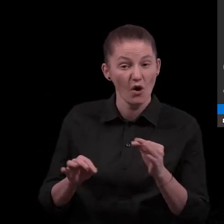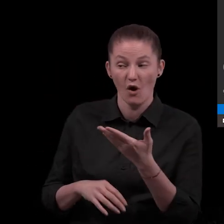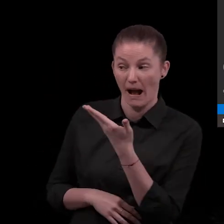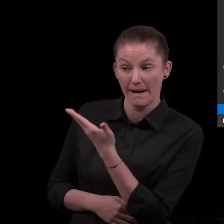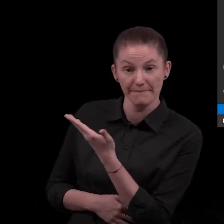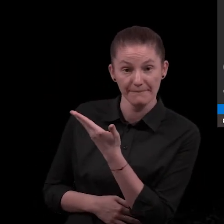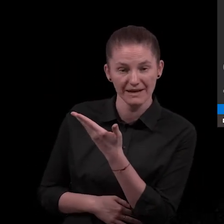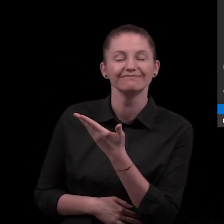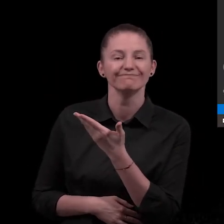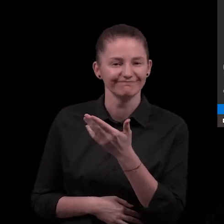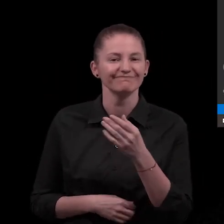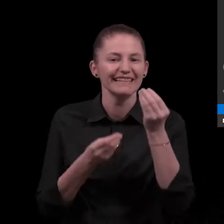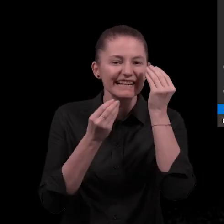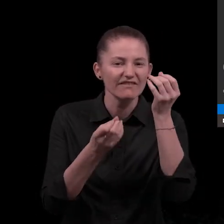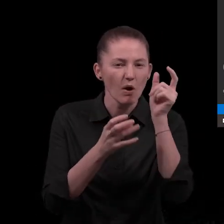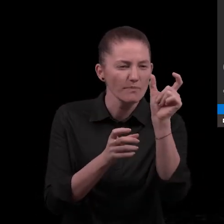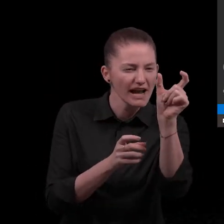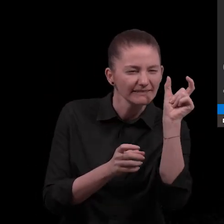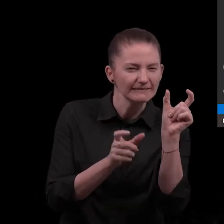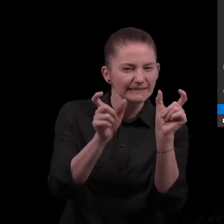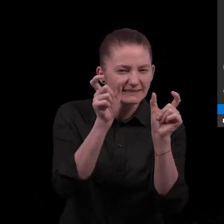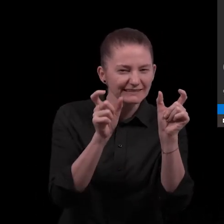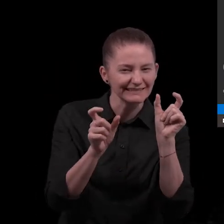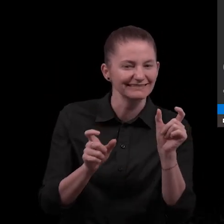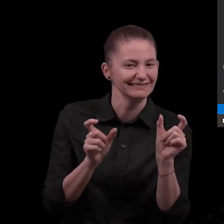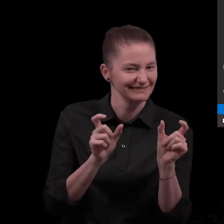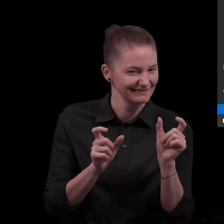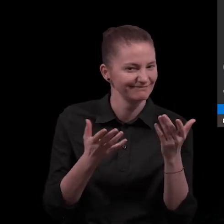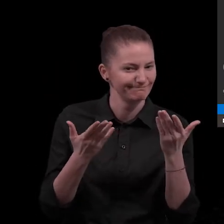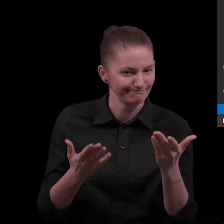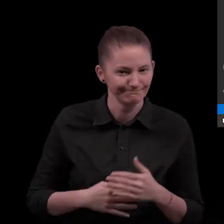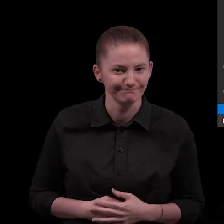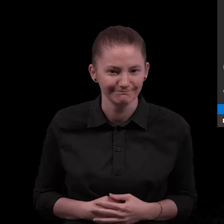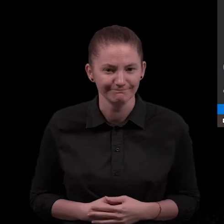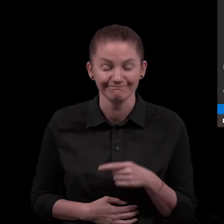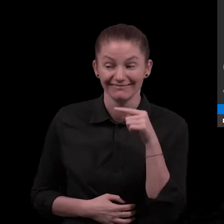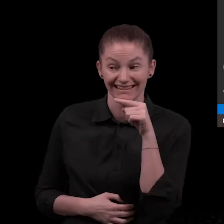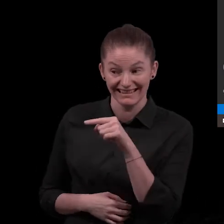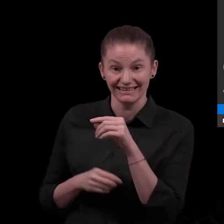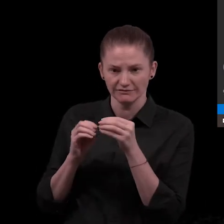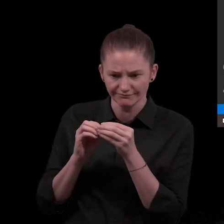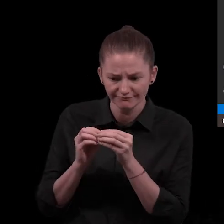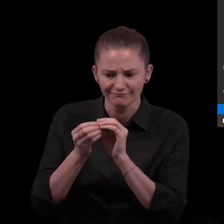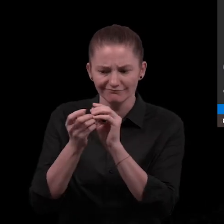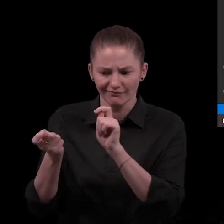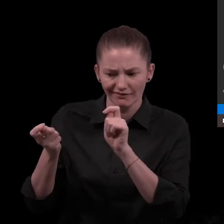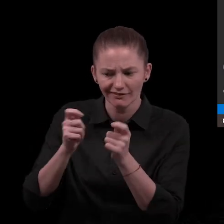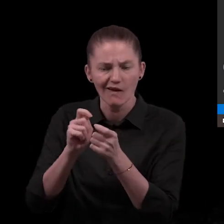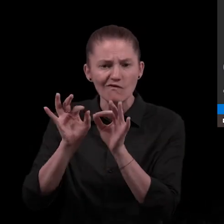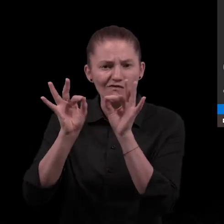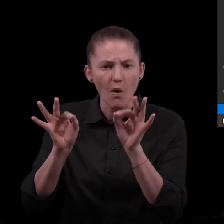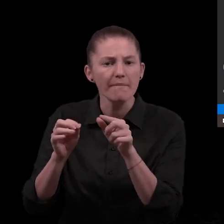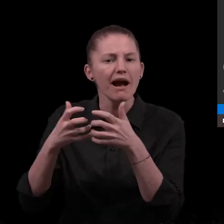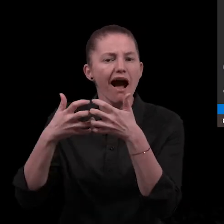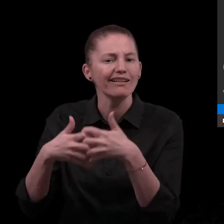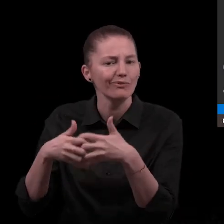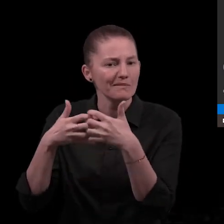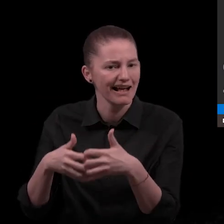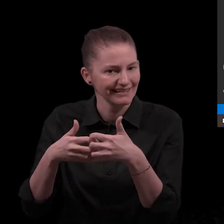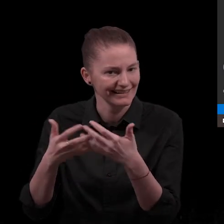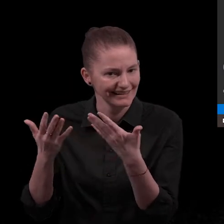Now I've trained the Forms Recognizer API, I want to build it into some form of automation. Here I'm going to use Azure Functions. I have